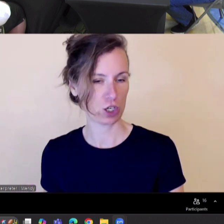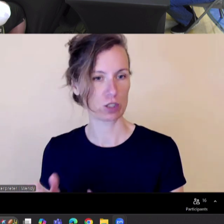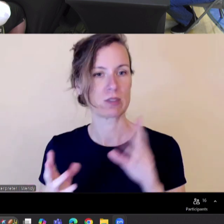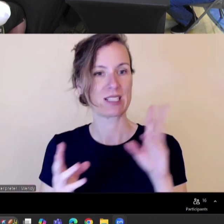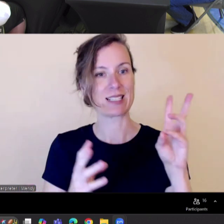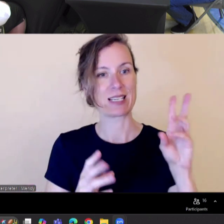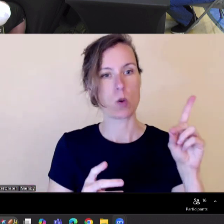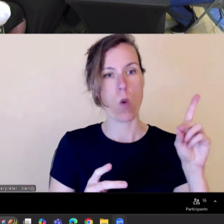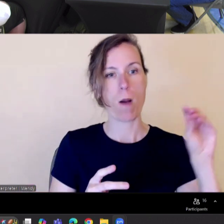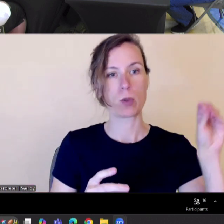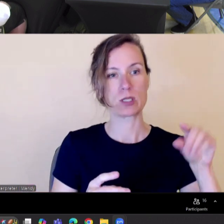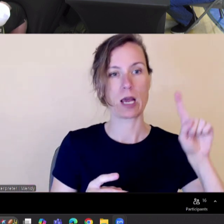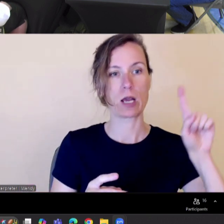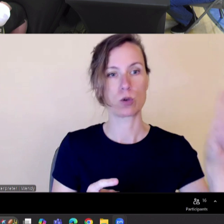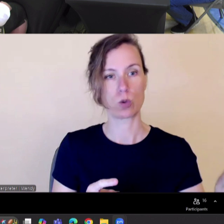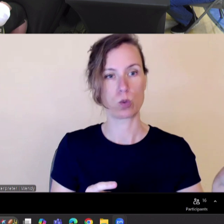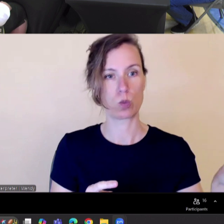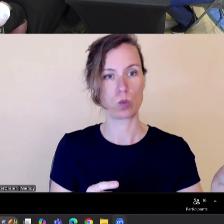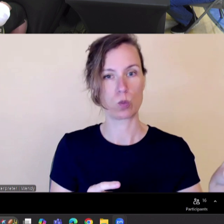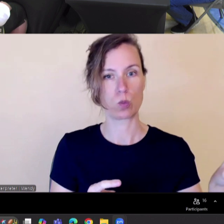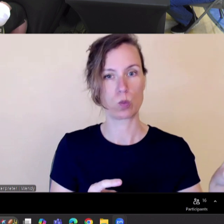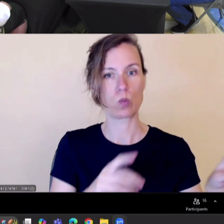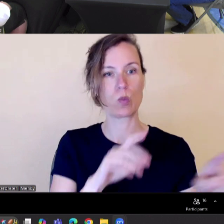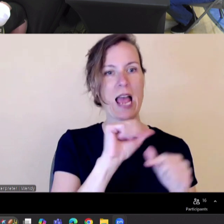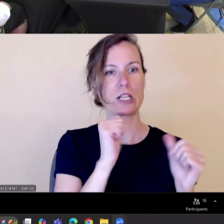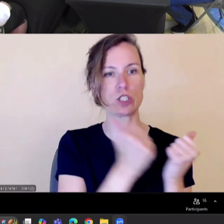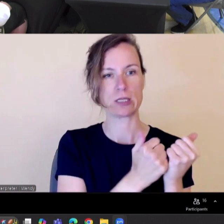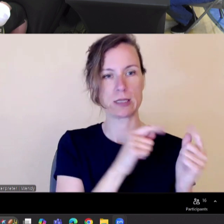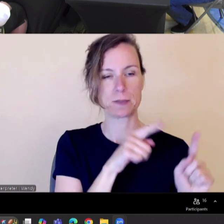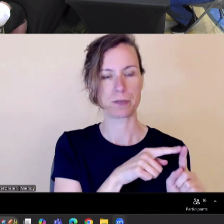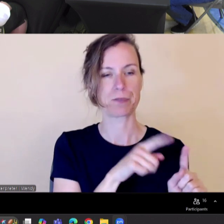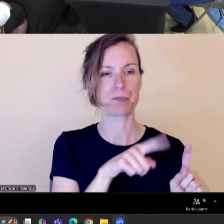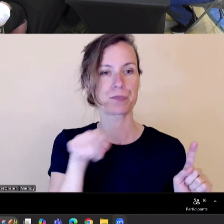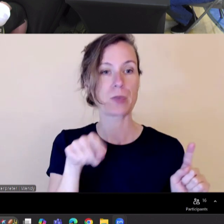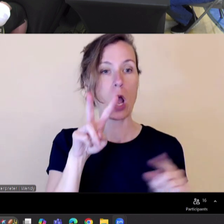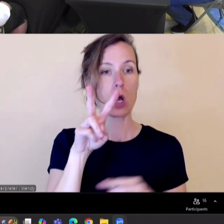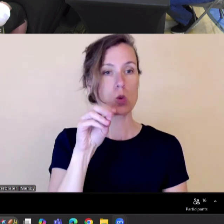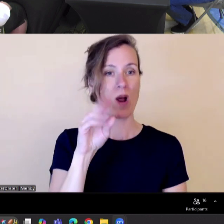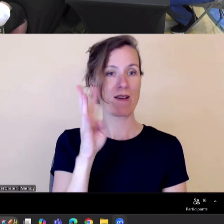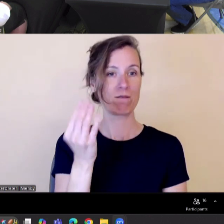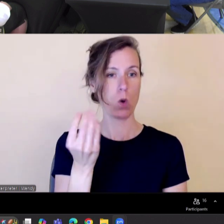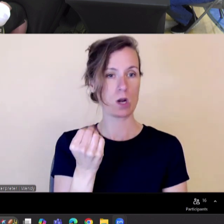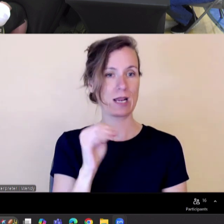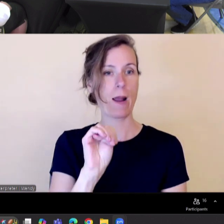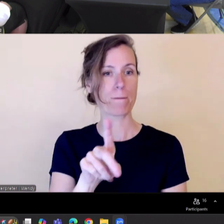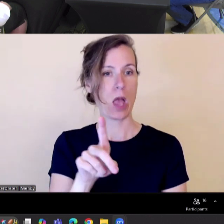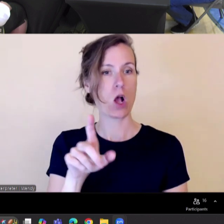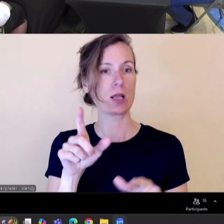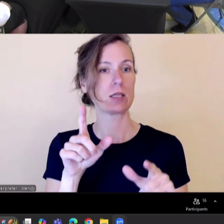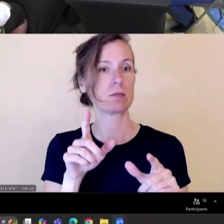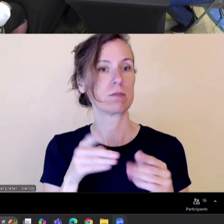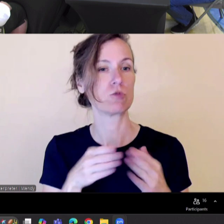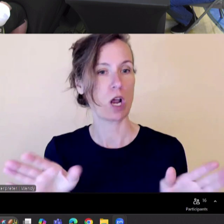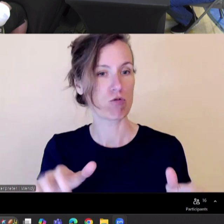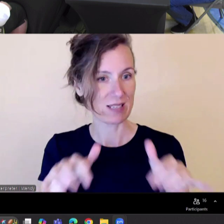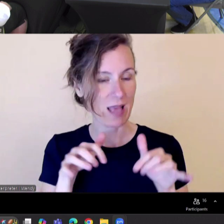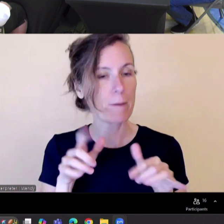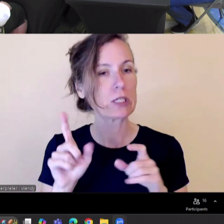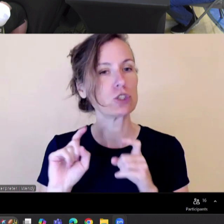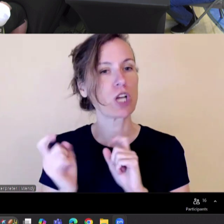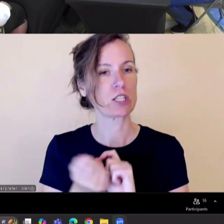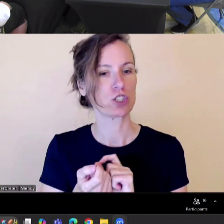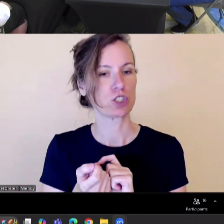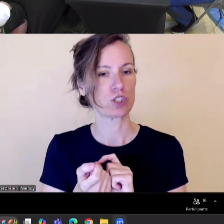to the agency. In 2014, the Maryland General Assembly changed that. They saw that as a bounty. They